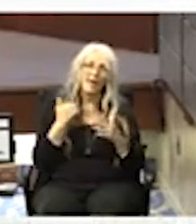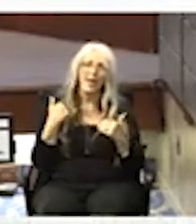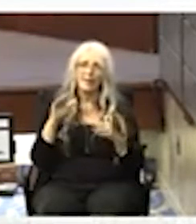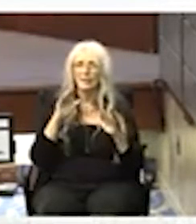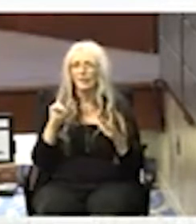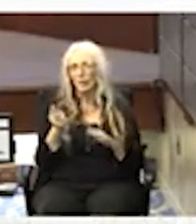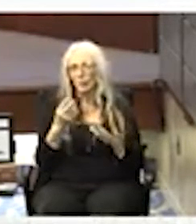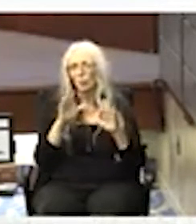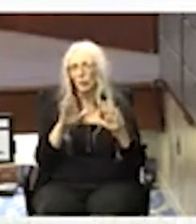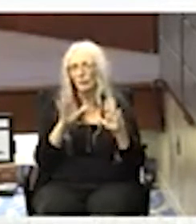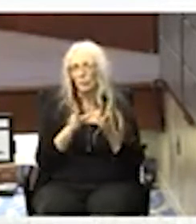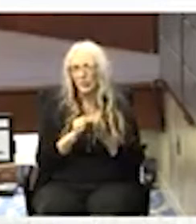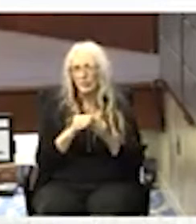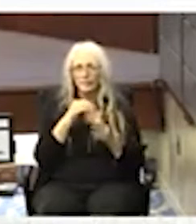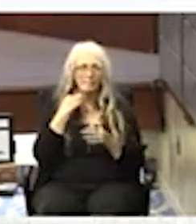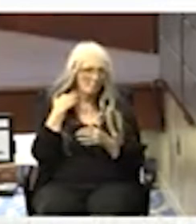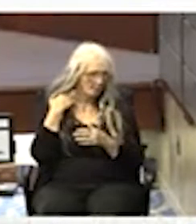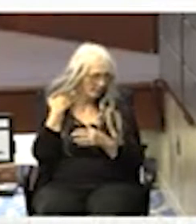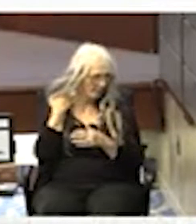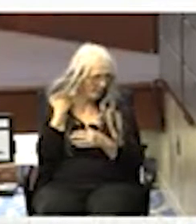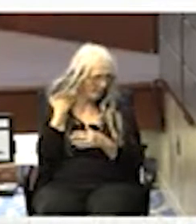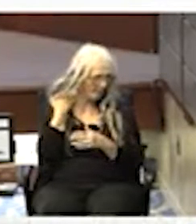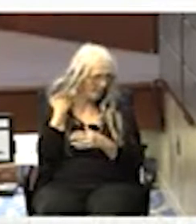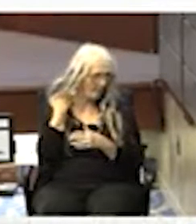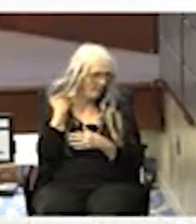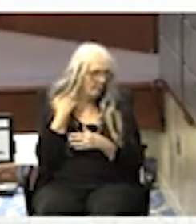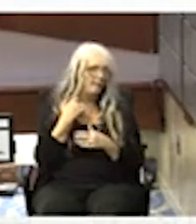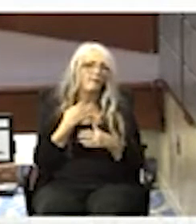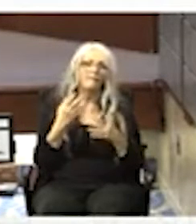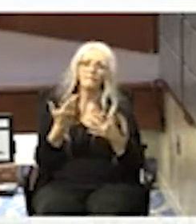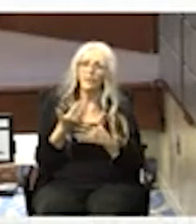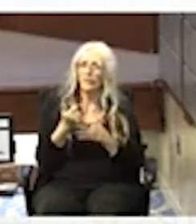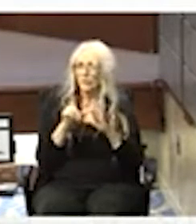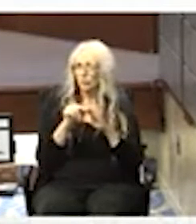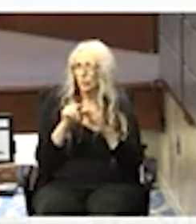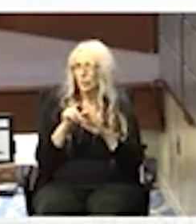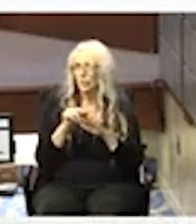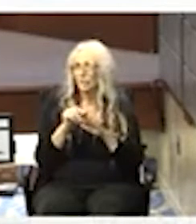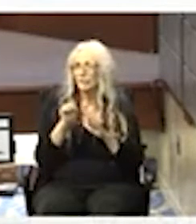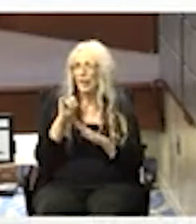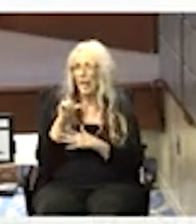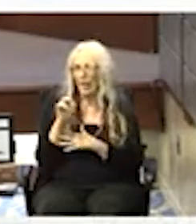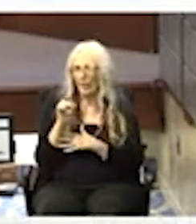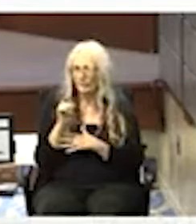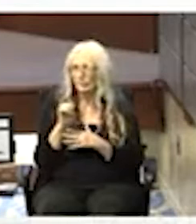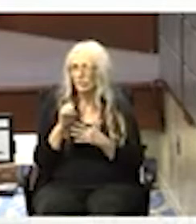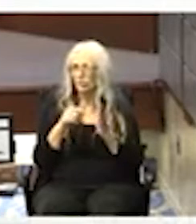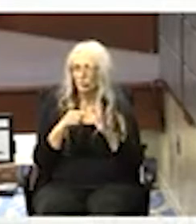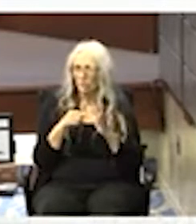great stakeholder meetings. So 15 to 20 slides here. We'll move quickly, give everyone a great update on where we're